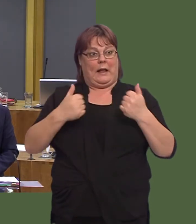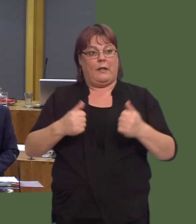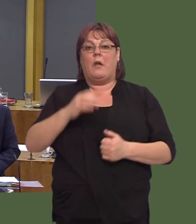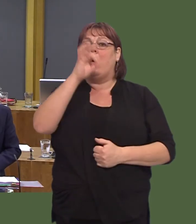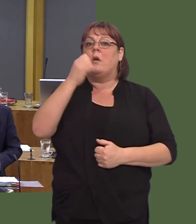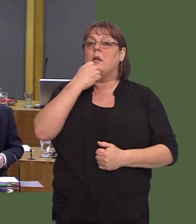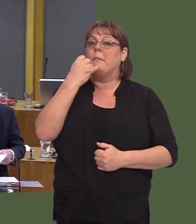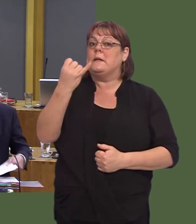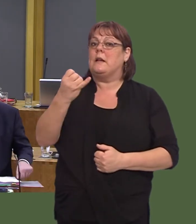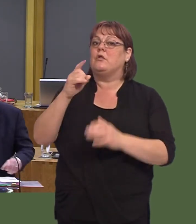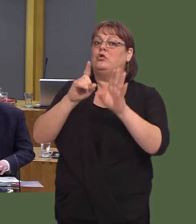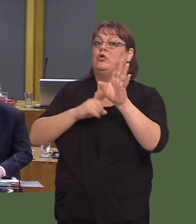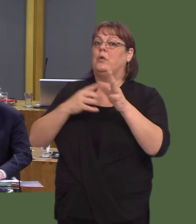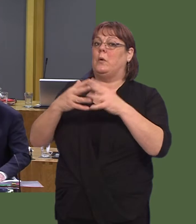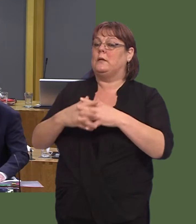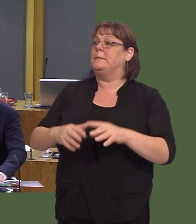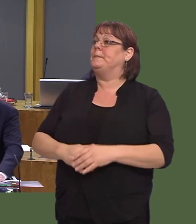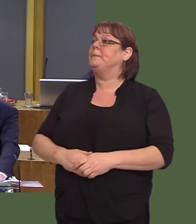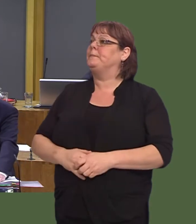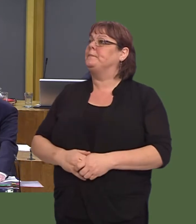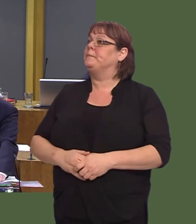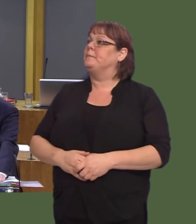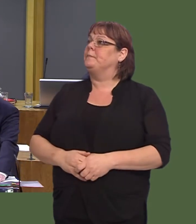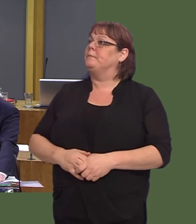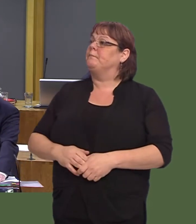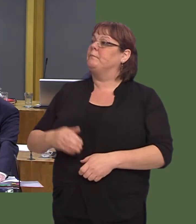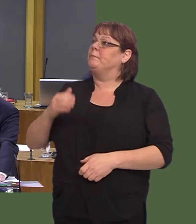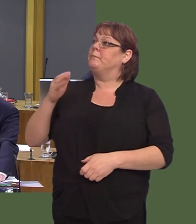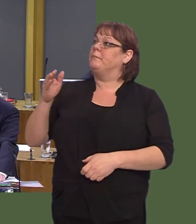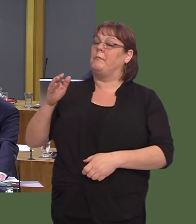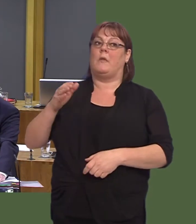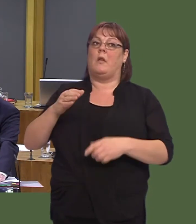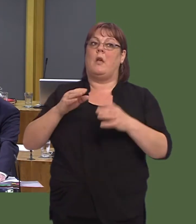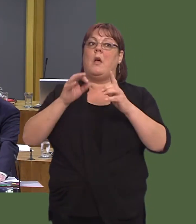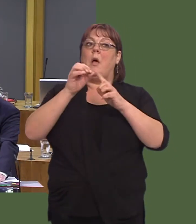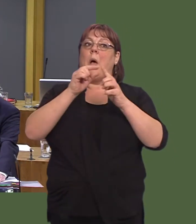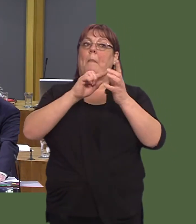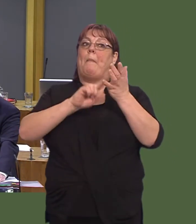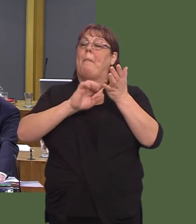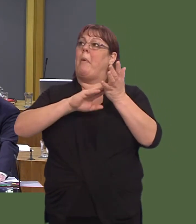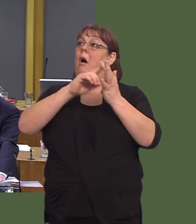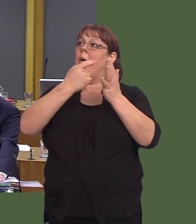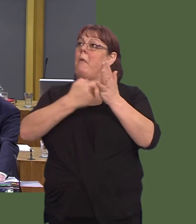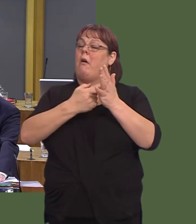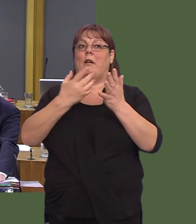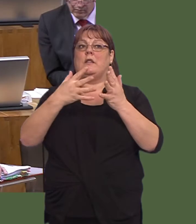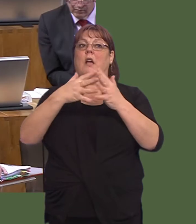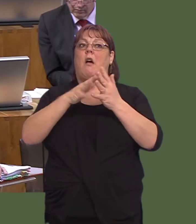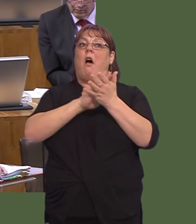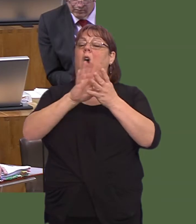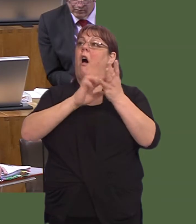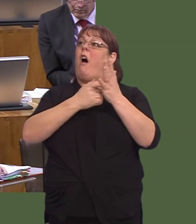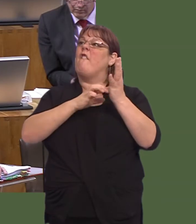6, Joyce Watson. Howard, will the First Minister make a statement in response to the announcement that wholesaler Palmer & Harvey has gone into